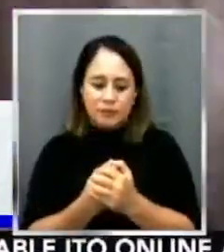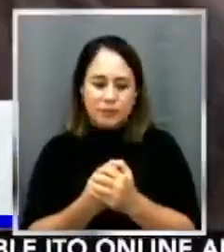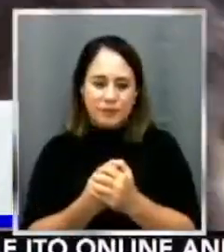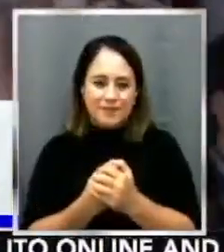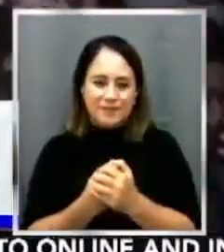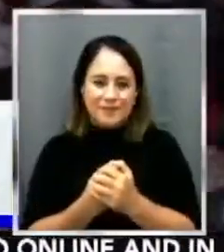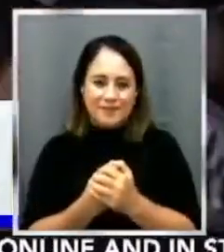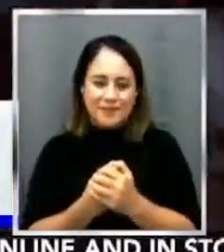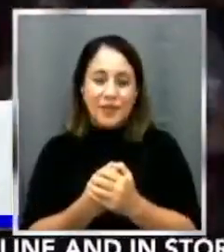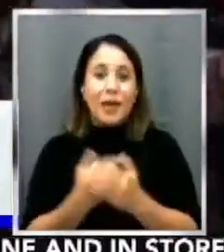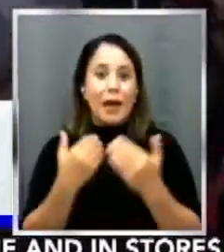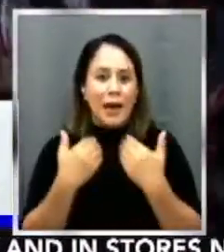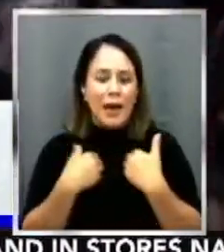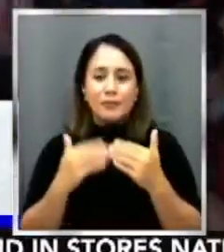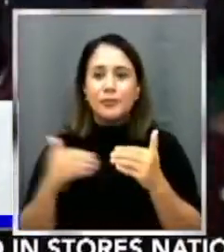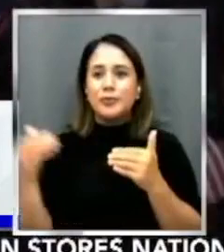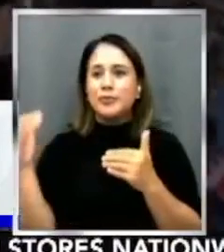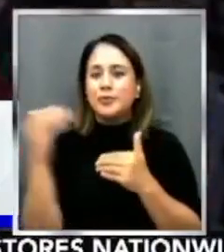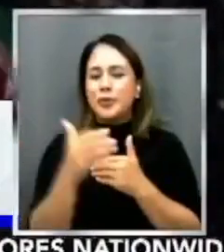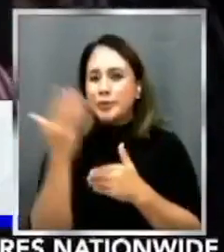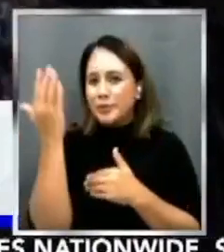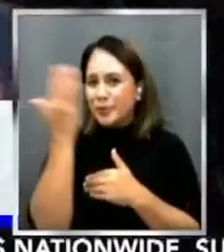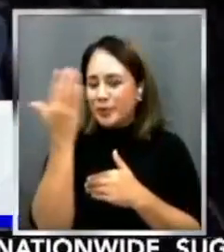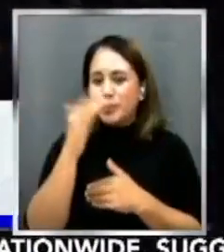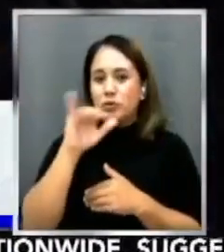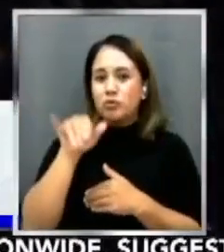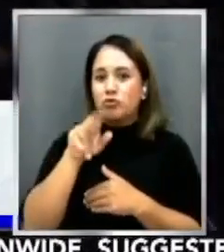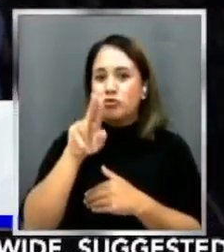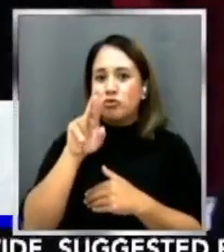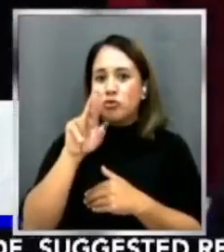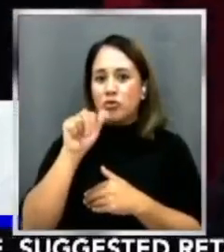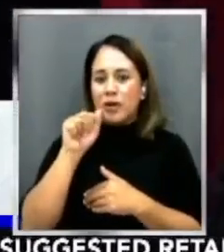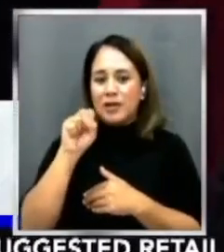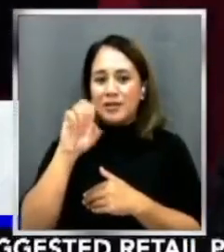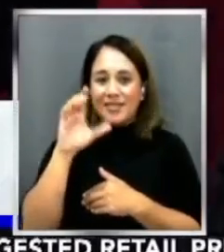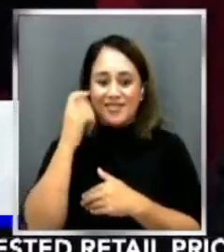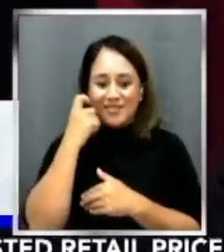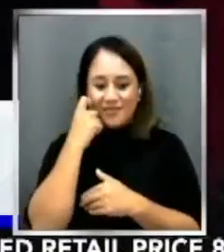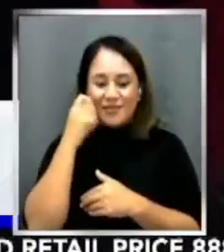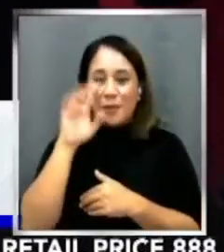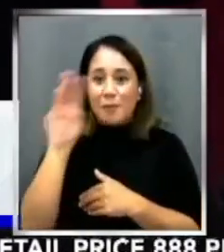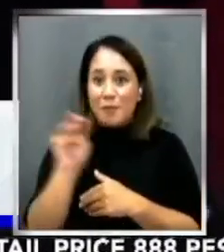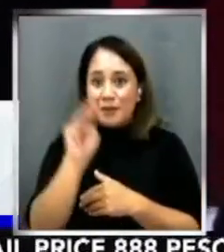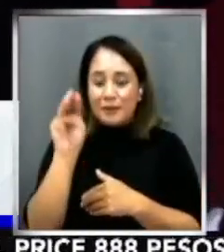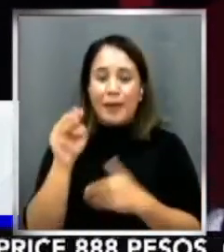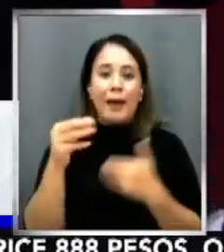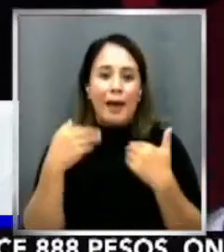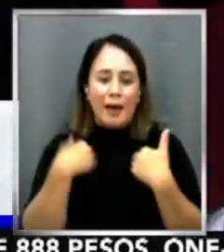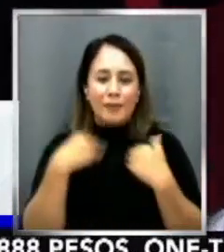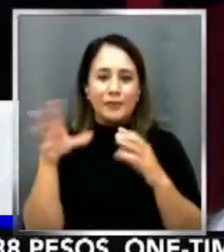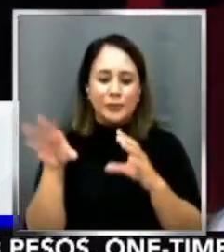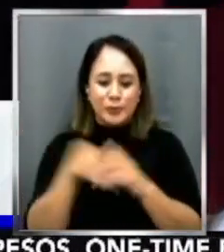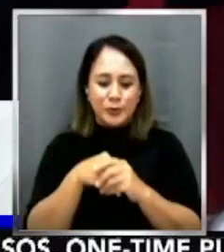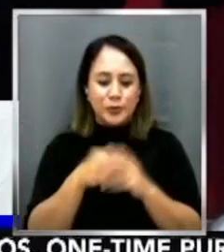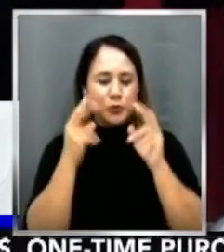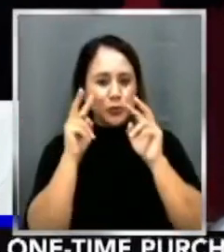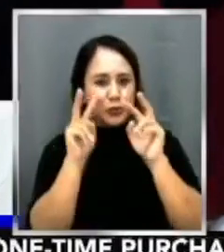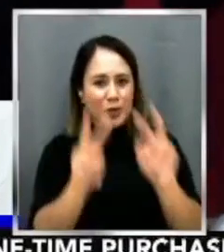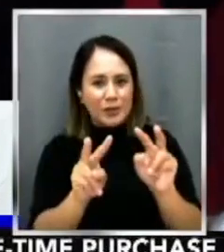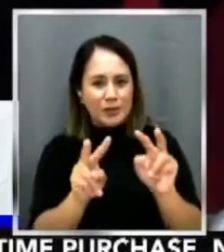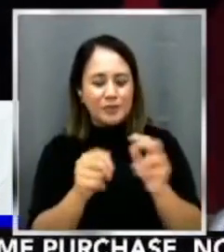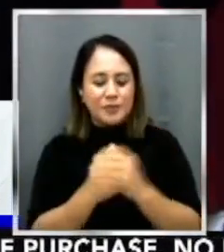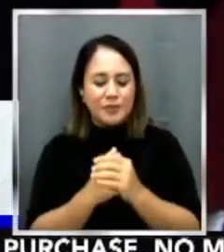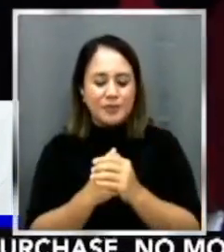Nagkaroon ng advanced screening ng Jurassic World Dominion nitong Lunes, kung saan kabilang sa mga dumalo, ang fan